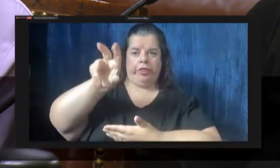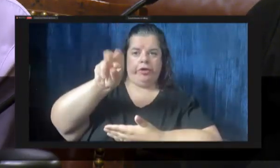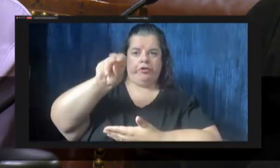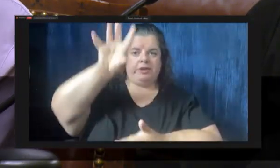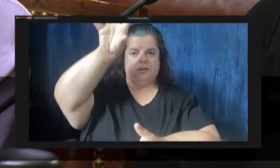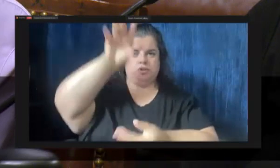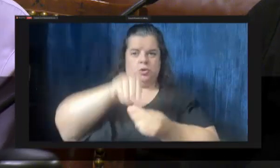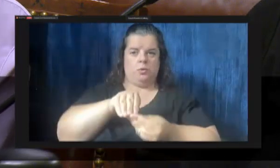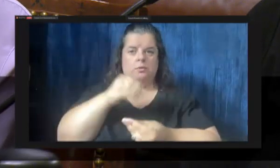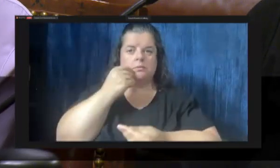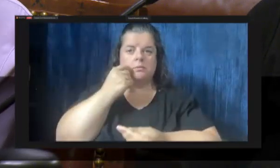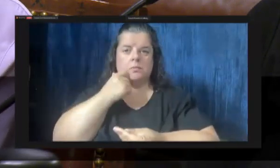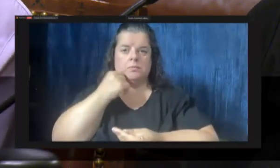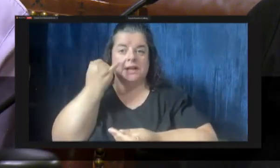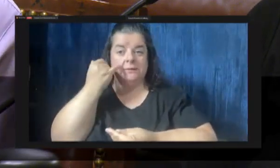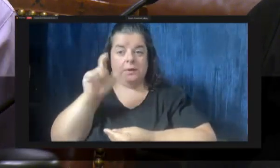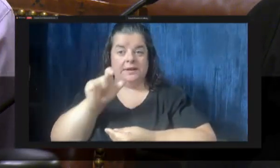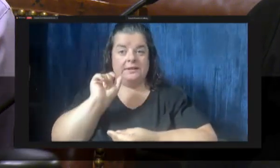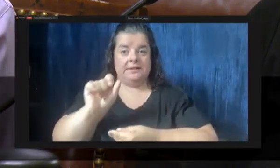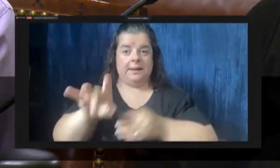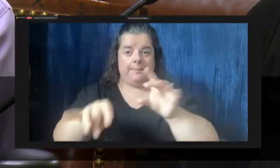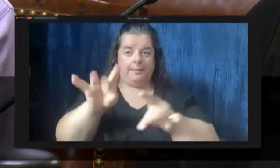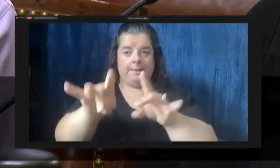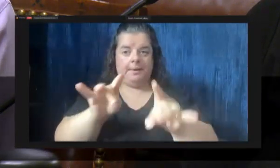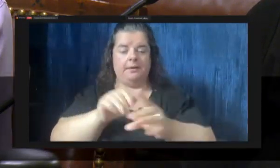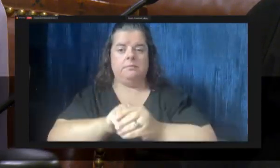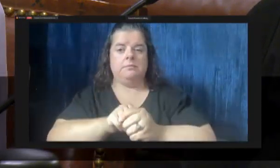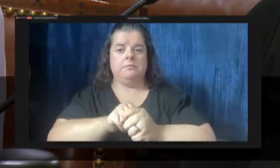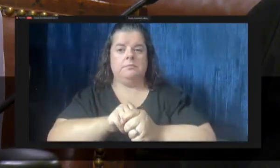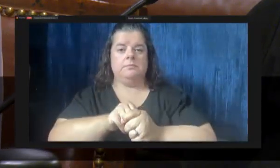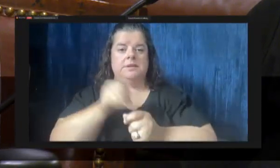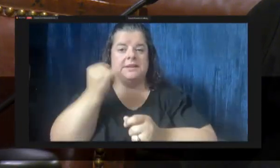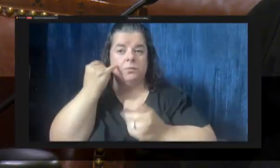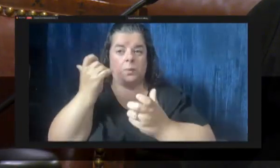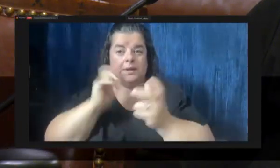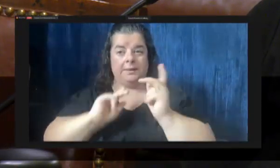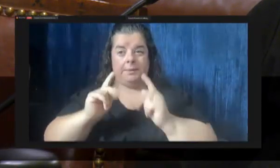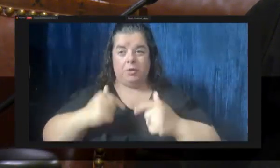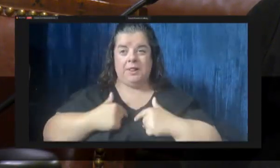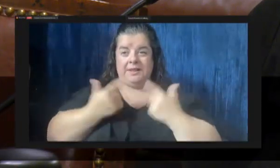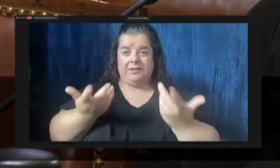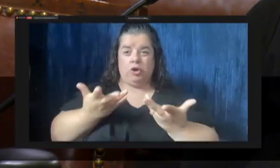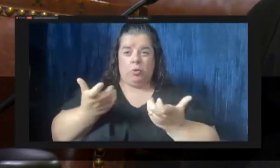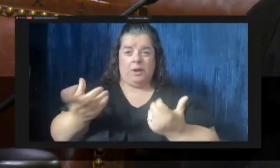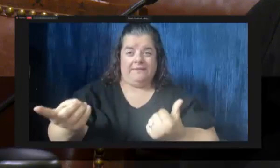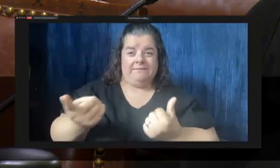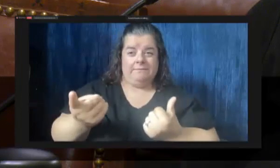we need to, we can sort of draw out of a hat. Now, whether or not we want our residents to have first